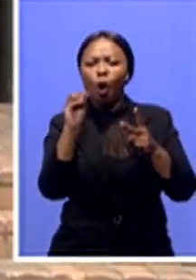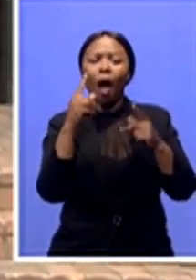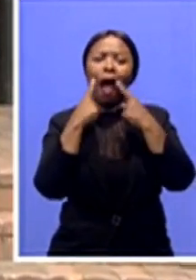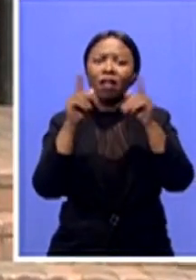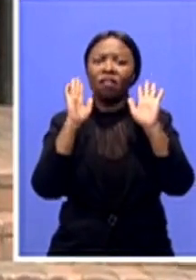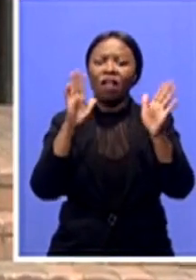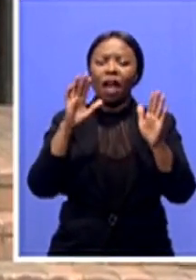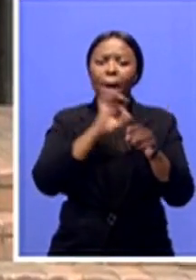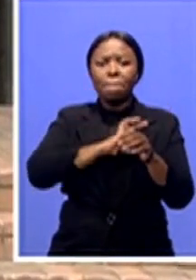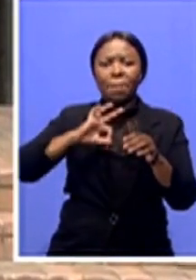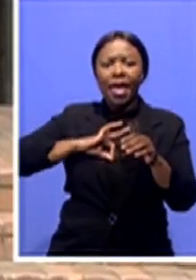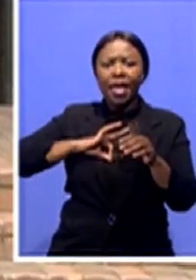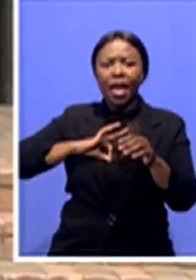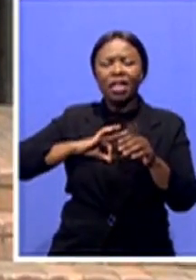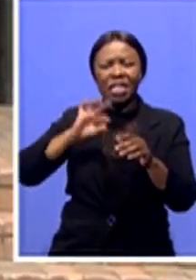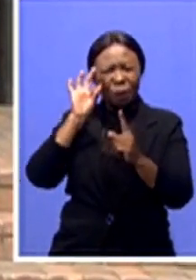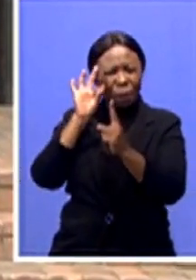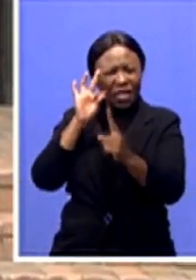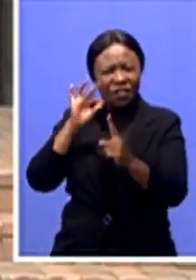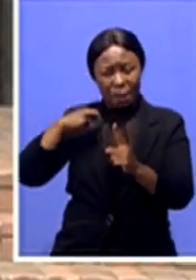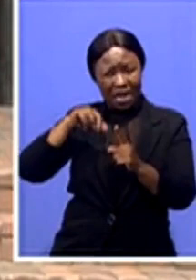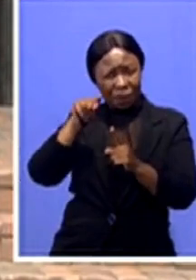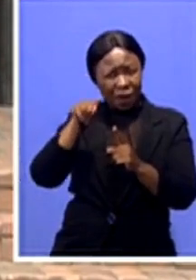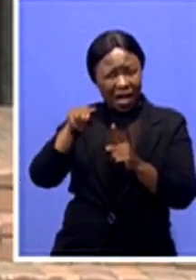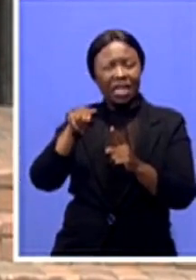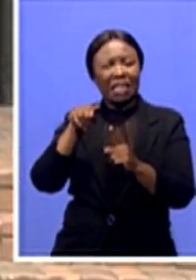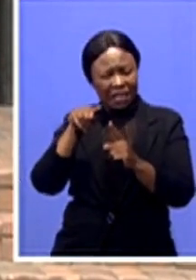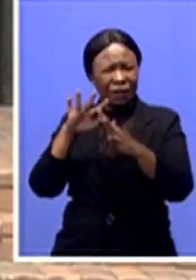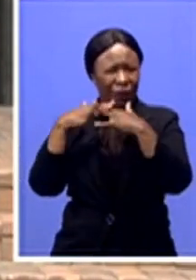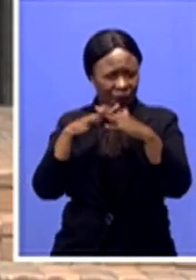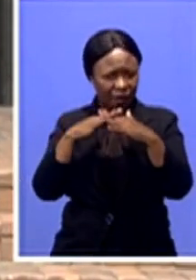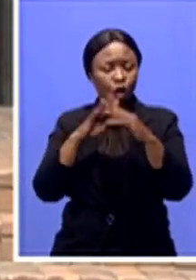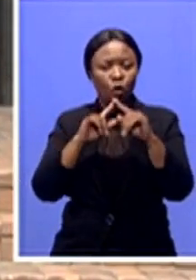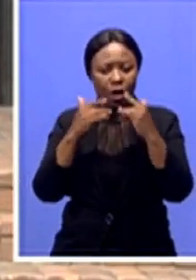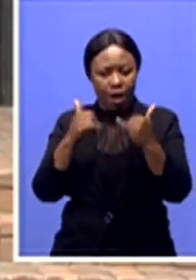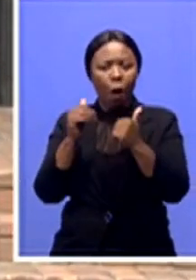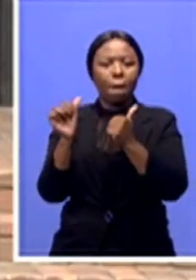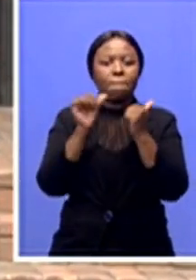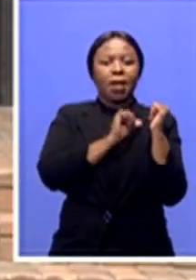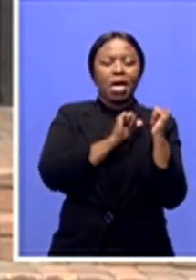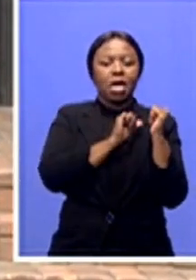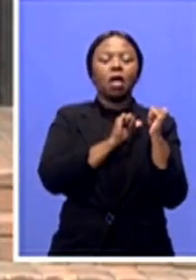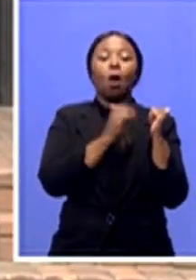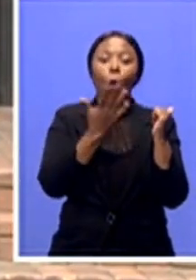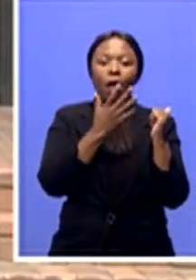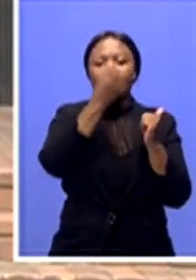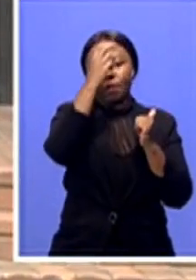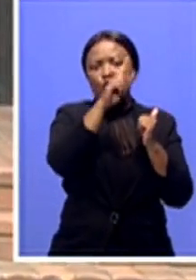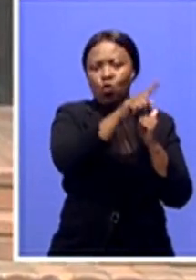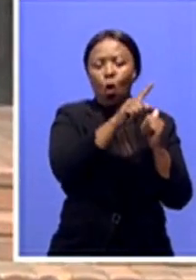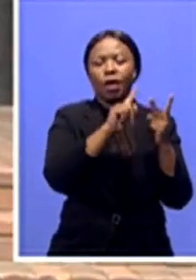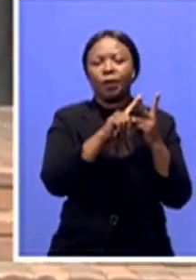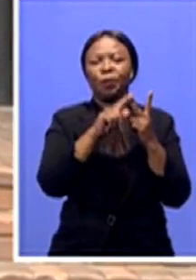specific municipality. And they are going back where? They are going back to Pitoli. They are going back to Tshwane to try